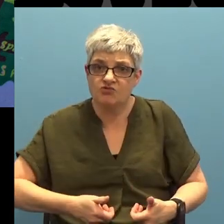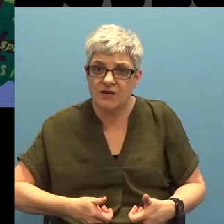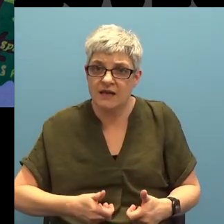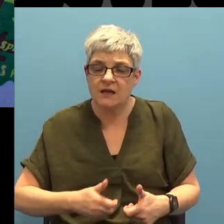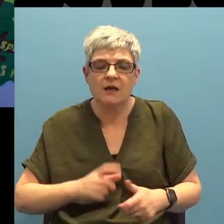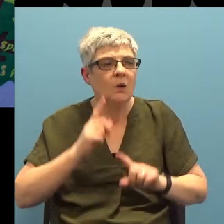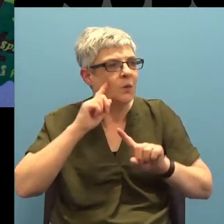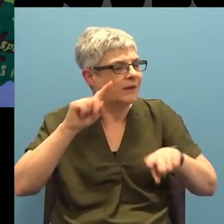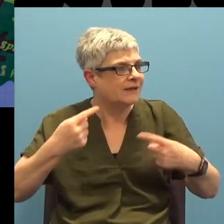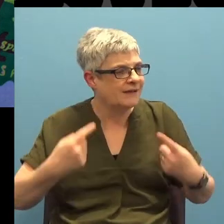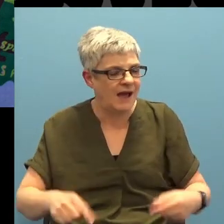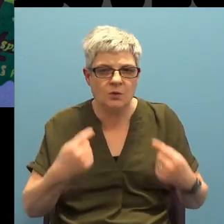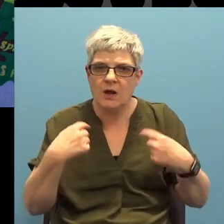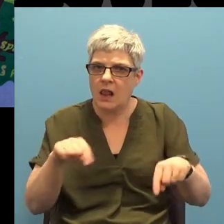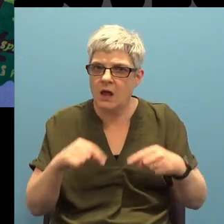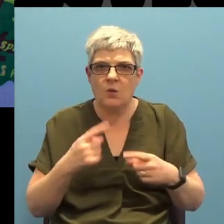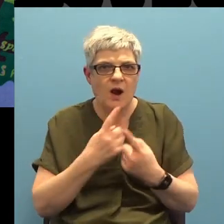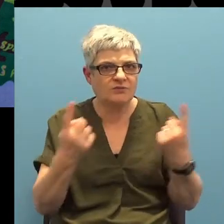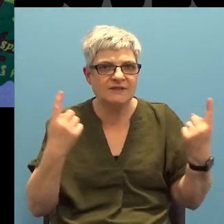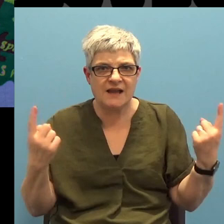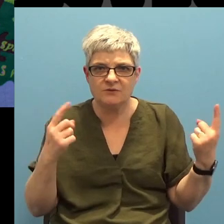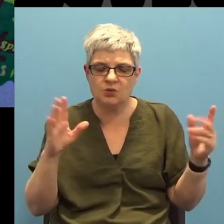We cannot allow ourselves to